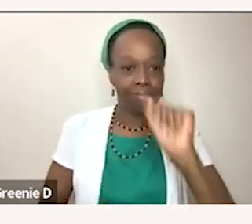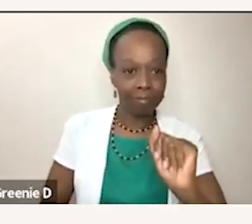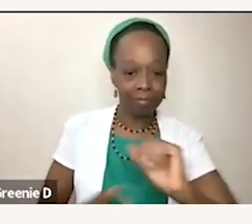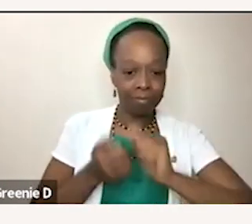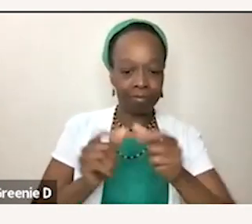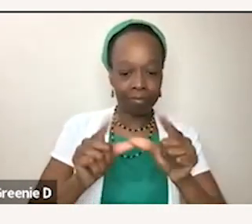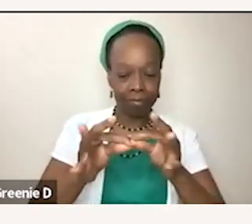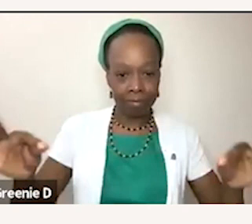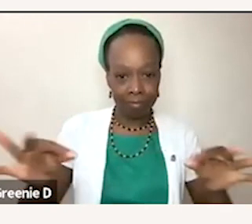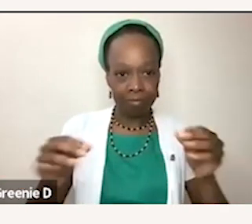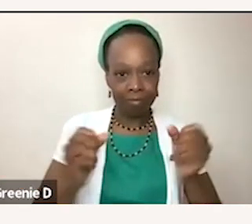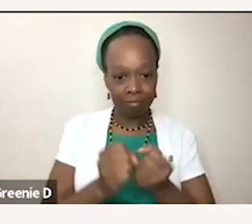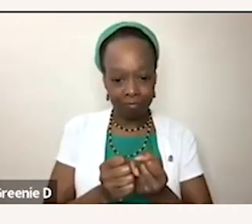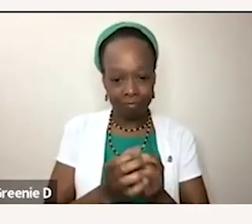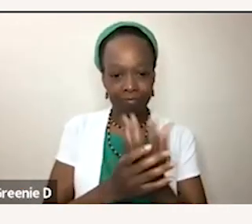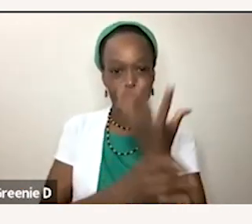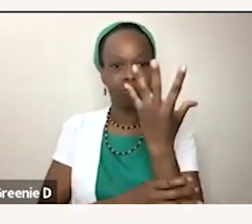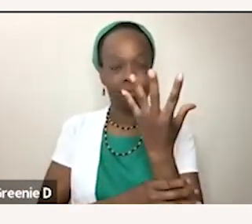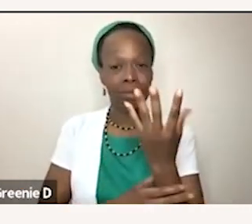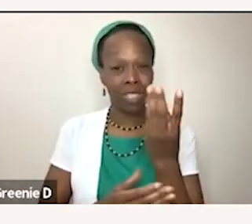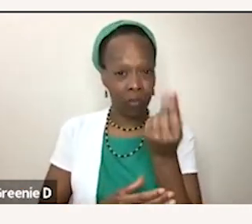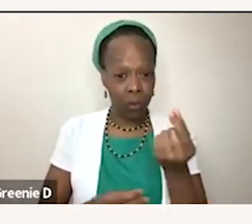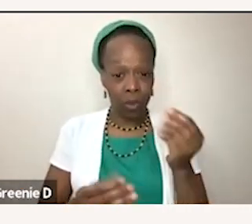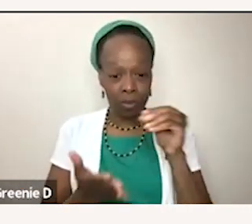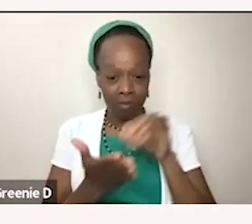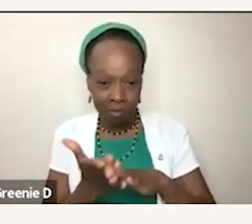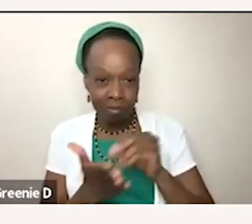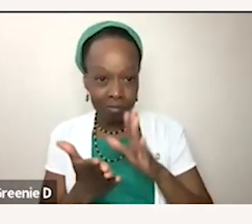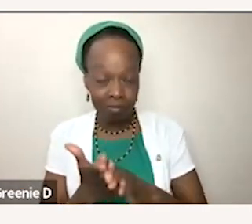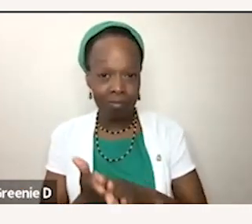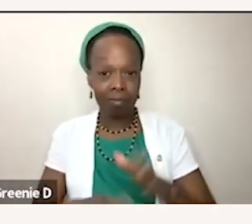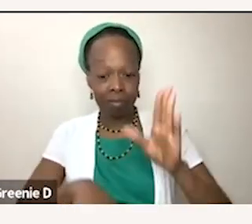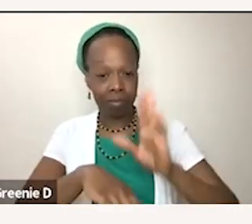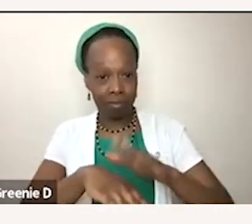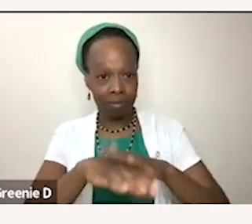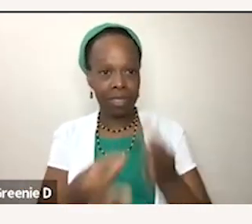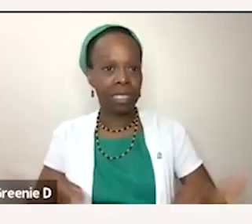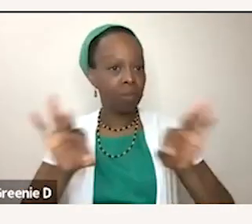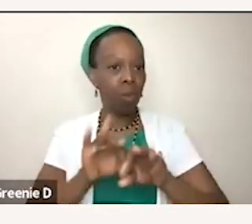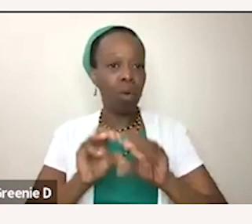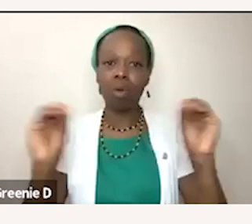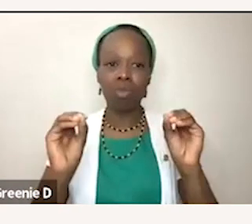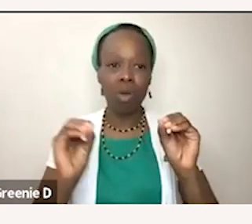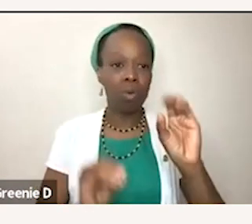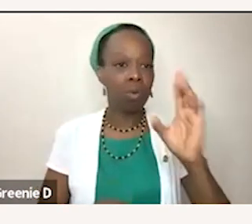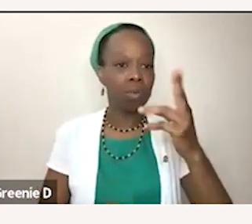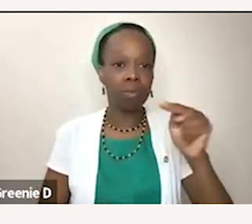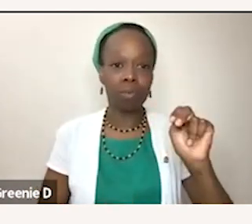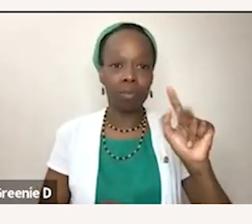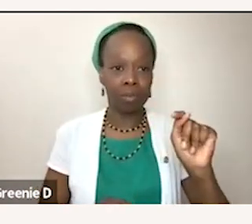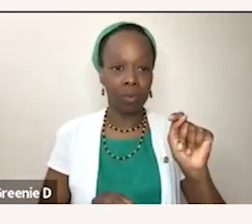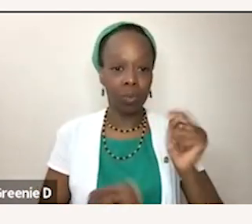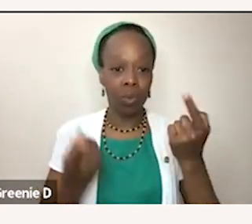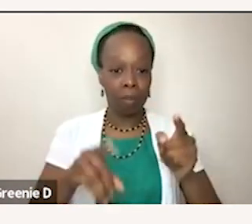started, just a few housekeeping notes as always. As a general reminder, there will be no chat function during tonight's session, but